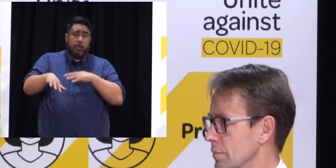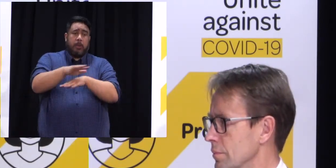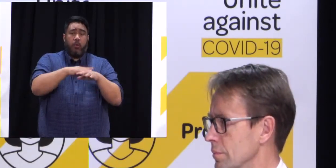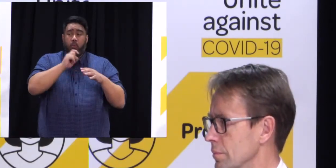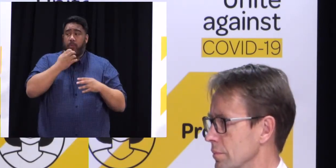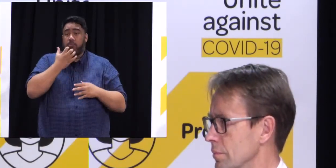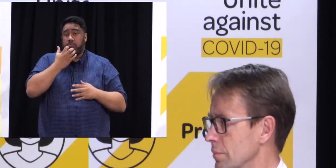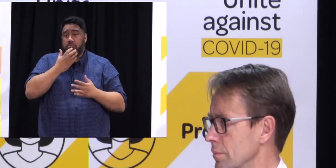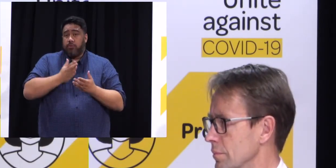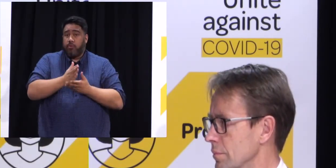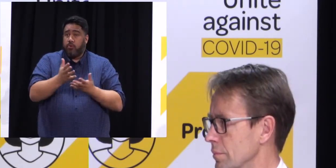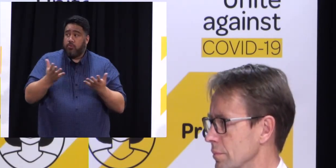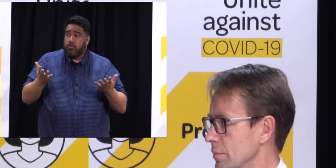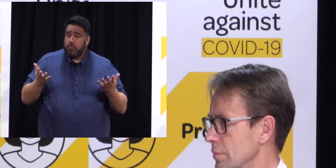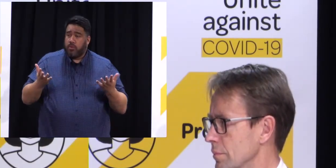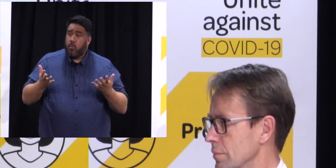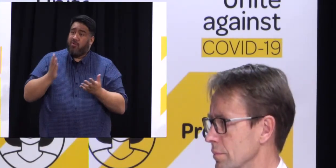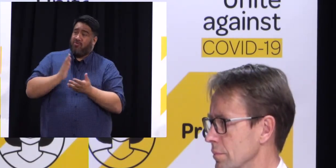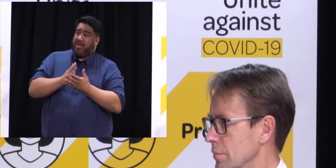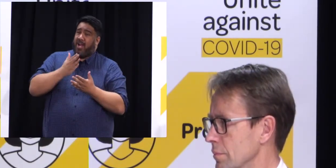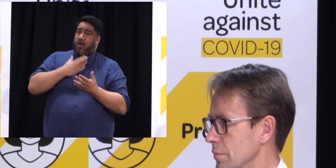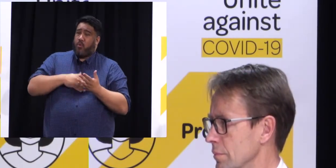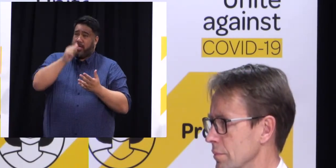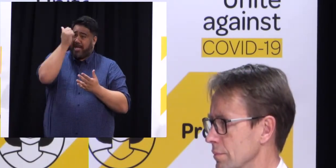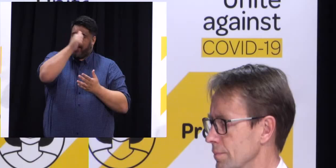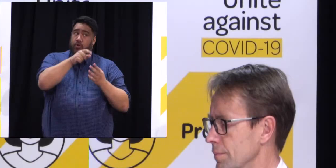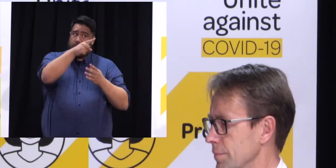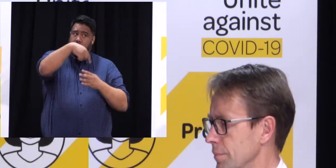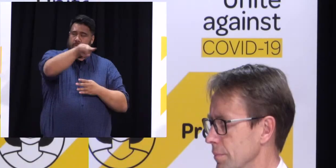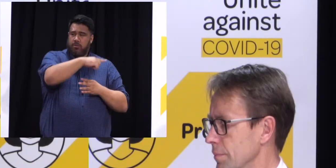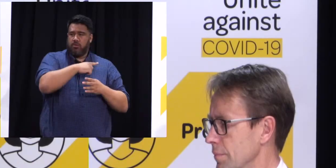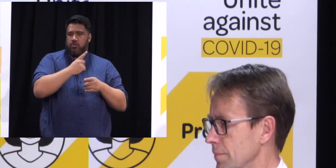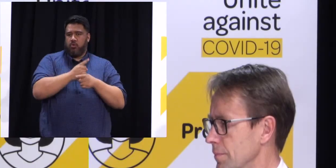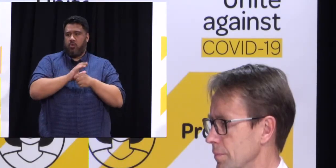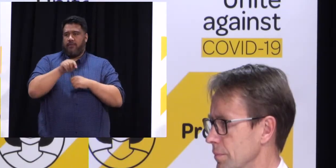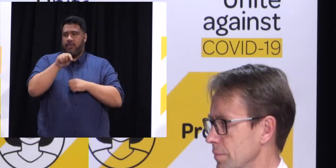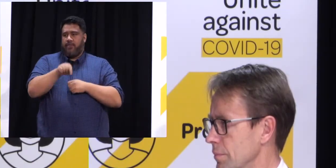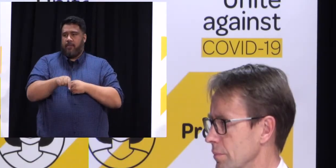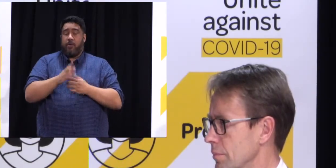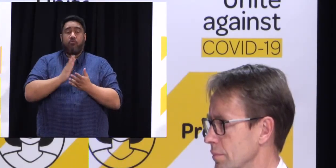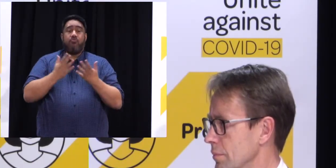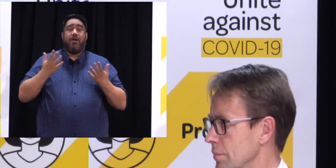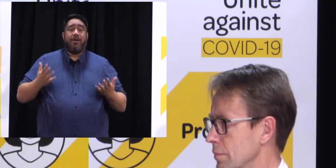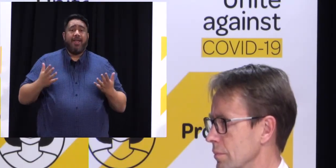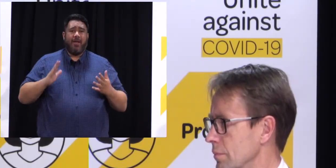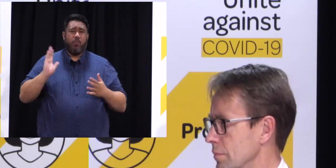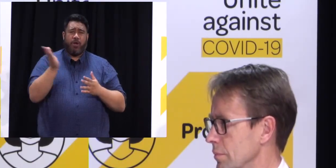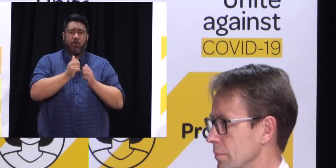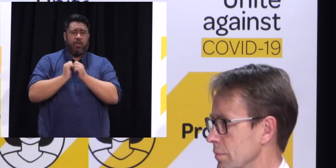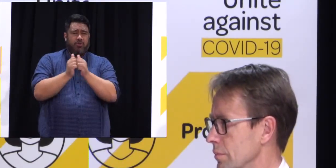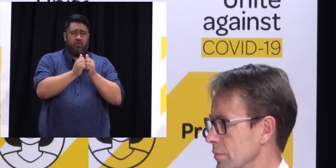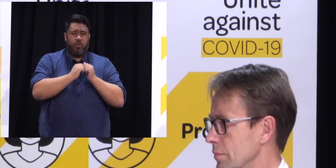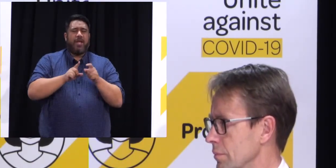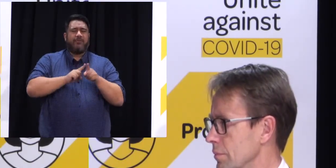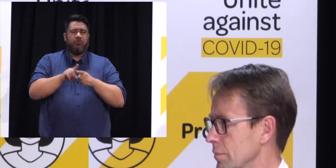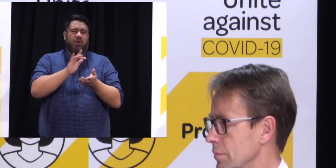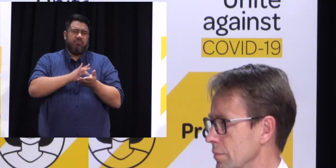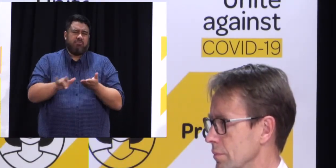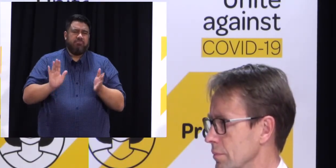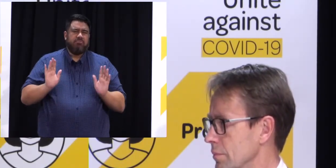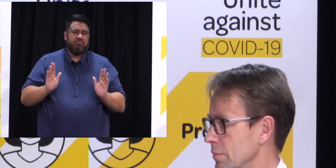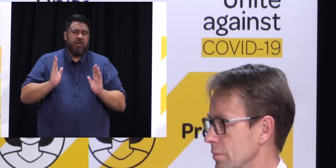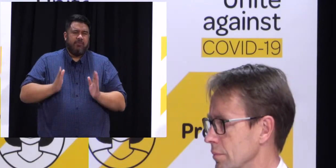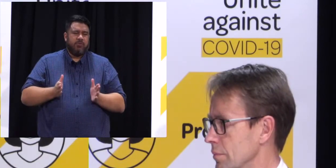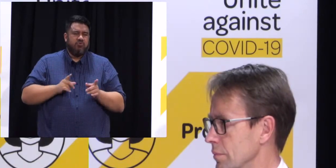do is really bring in our experts on this discussion and debate. For now, everyone is in agreement. Elimination is the strategy. There